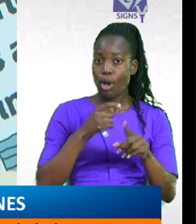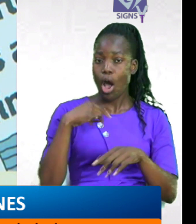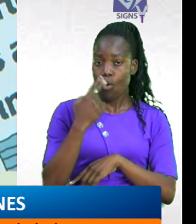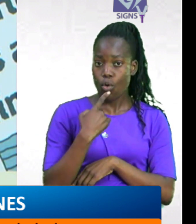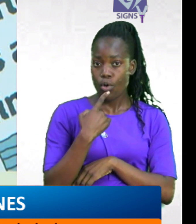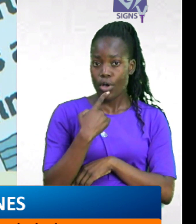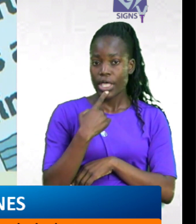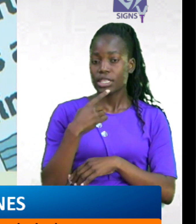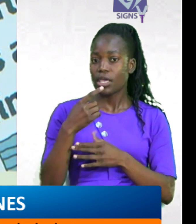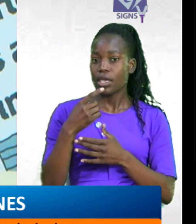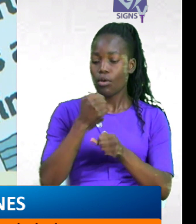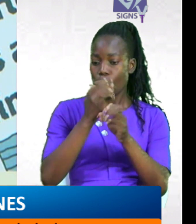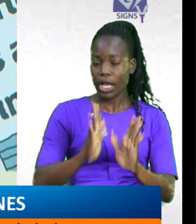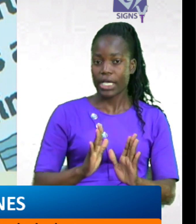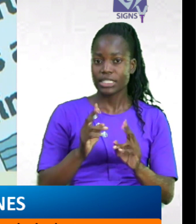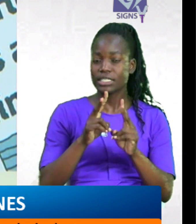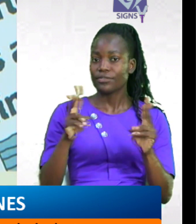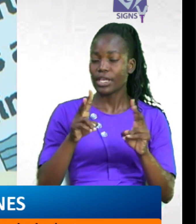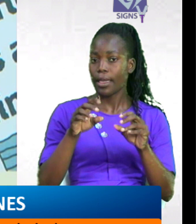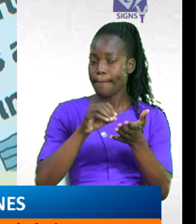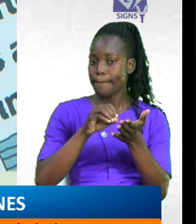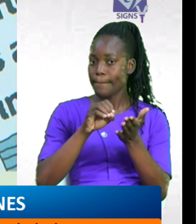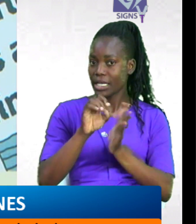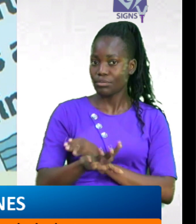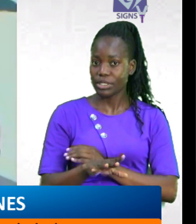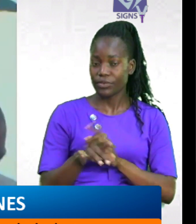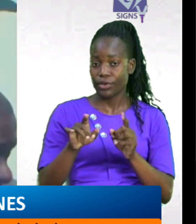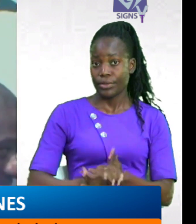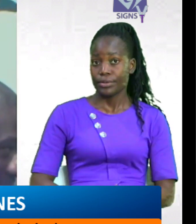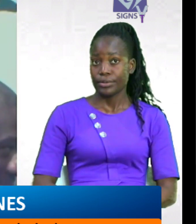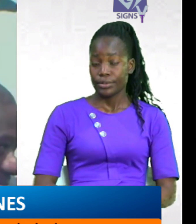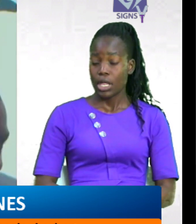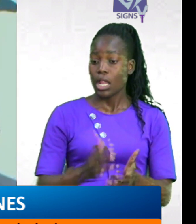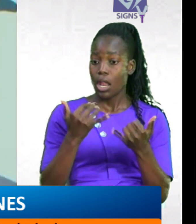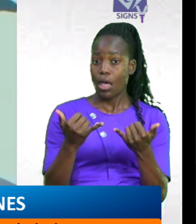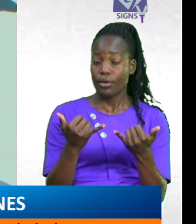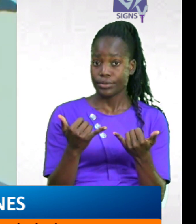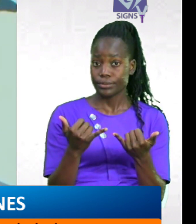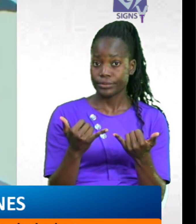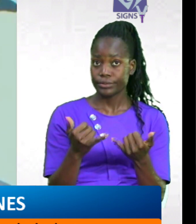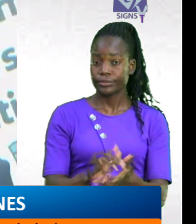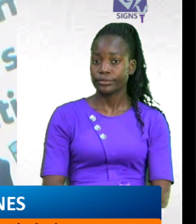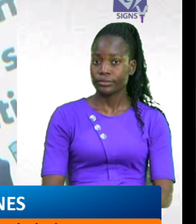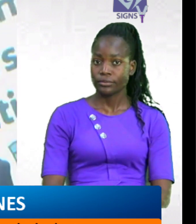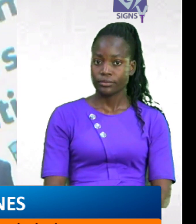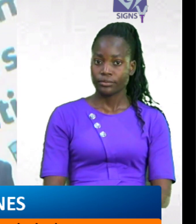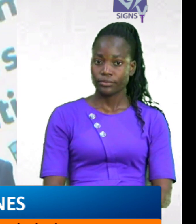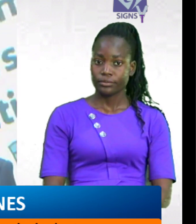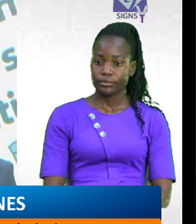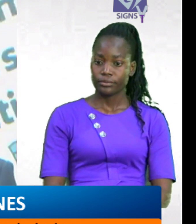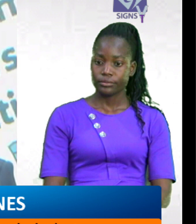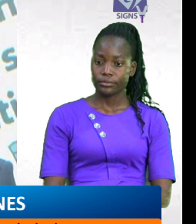mandatory 2.75% monthly contribution from the employees' basic salaries for the health scheme is